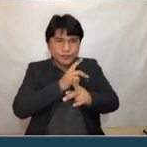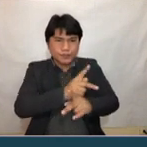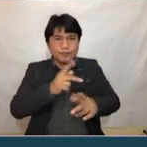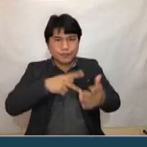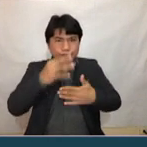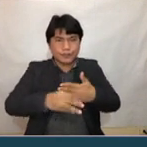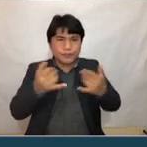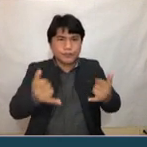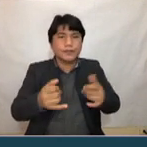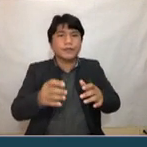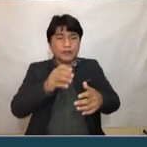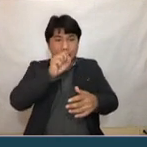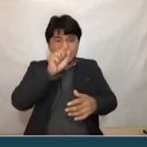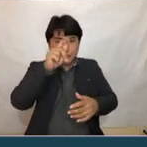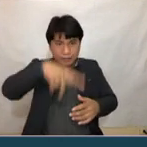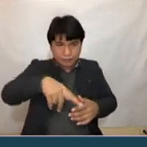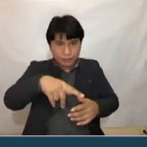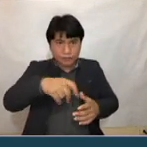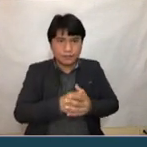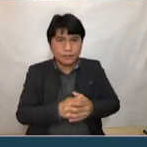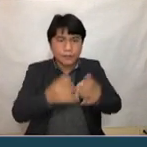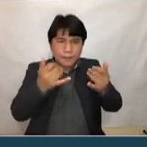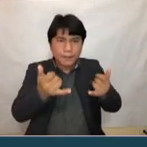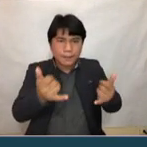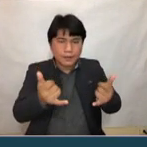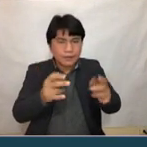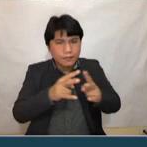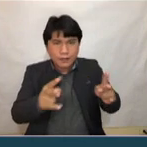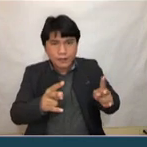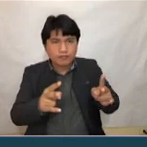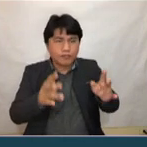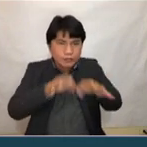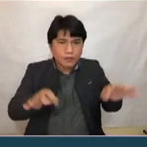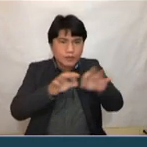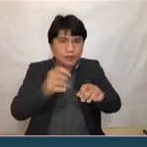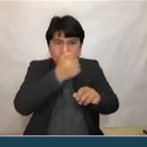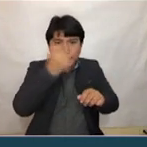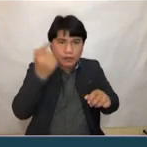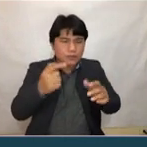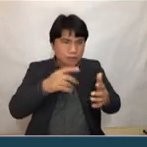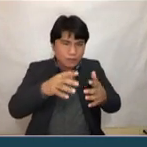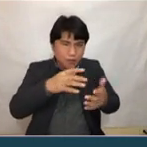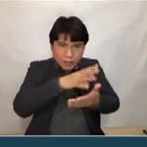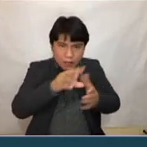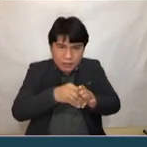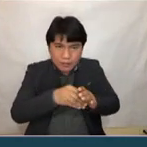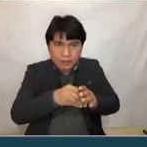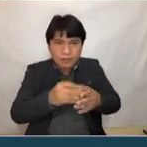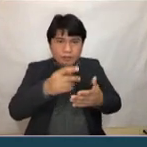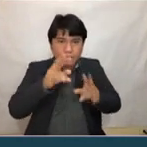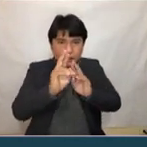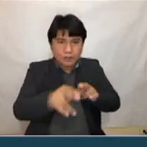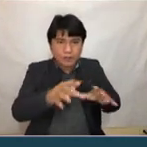social amelioration program. These are critical because part of our response to contain contagion, which includes